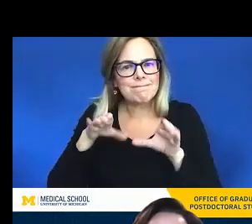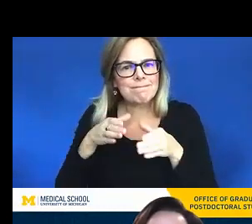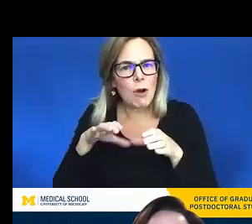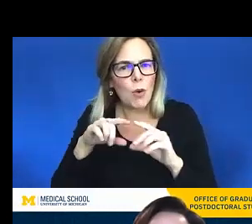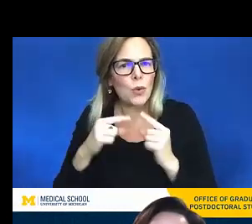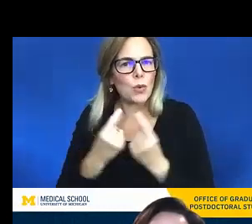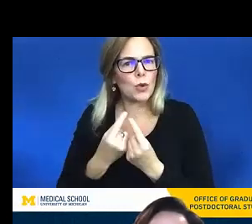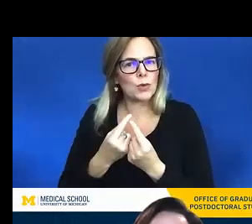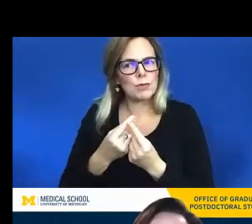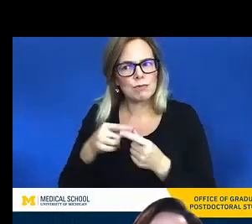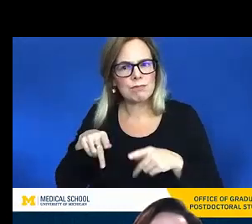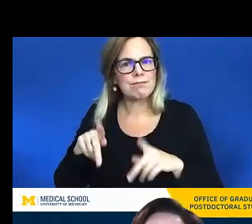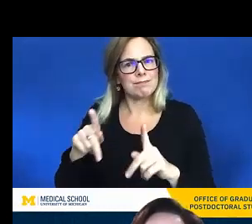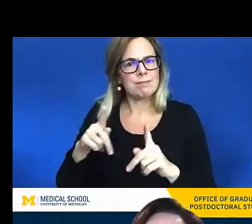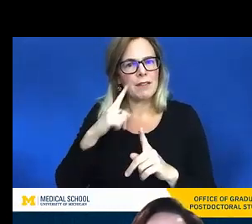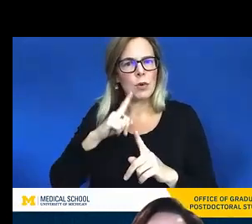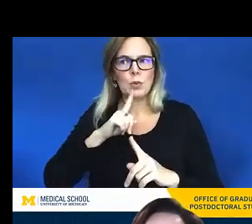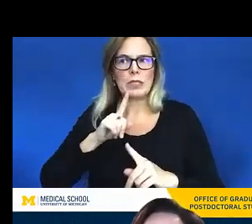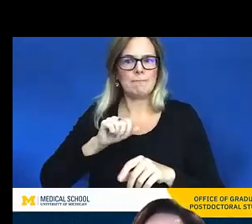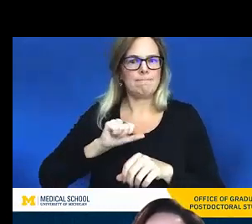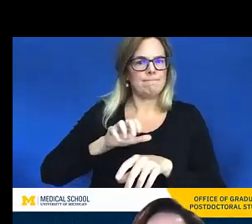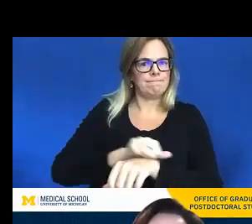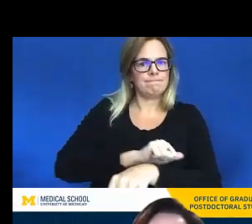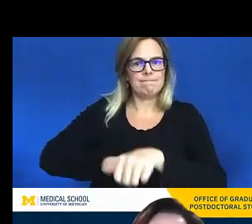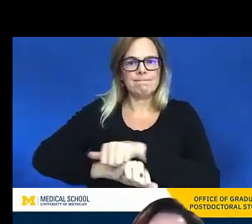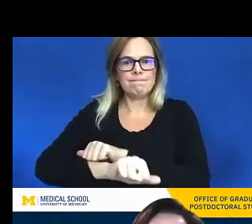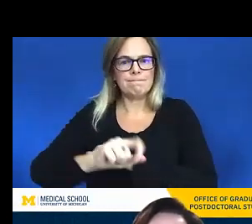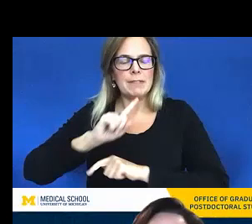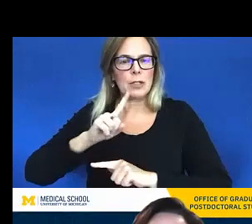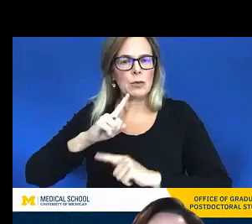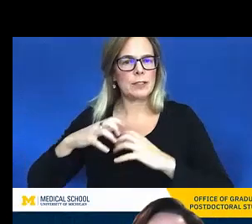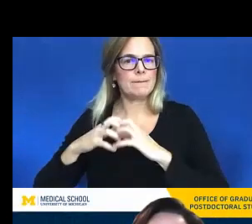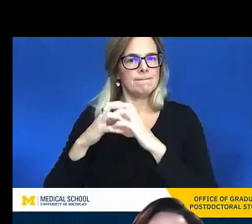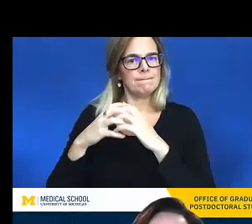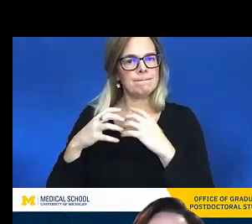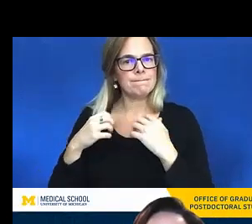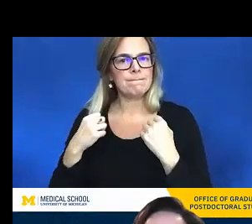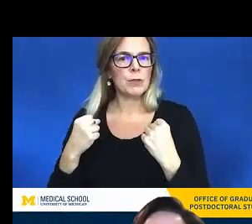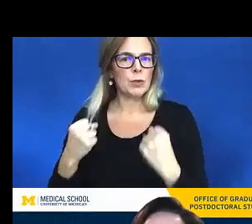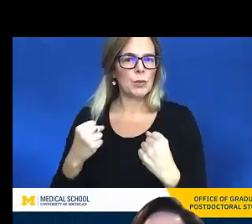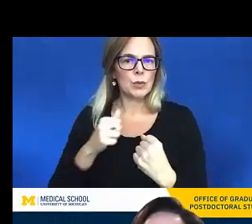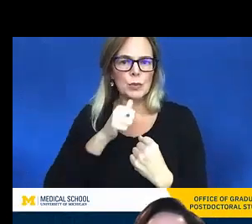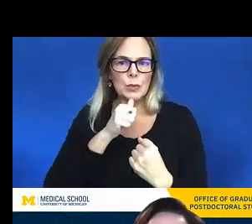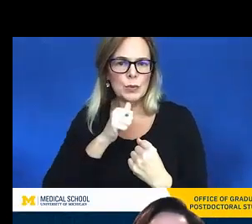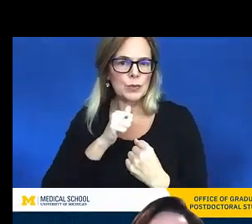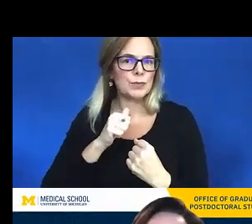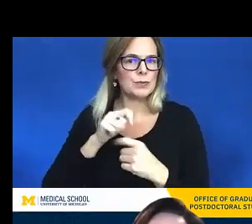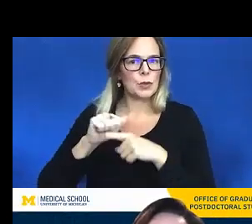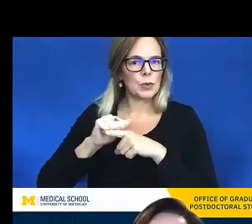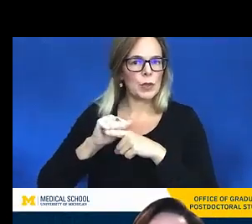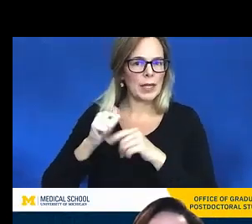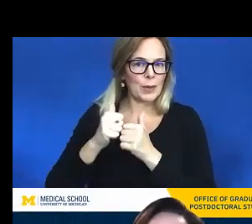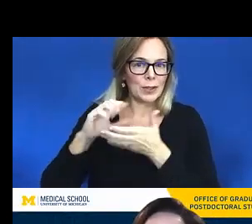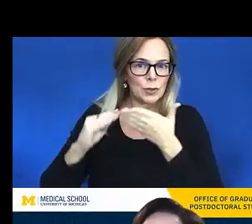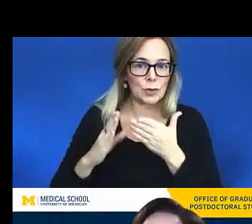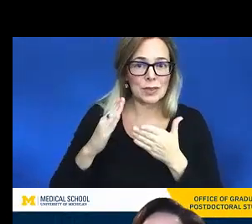for proactive and engaged resilience training, for example, with our students. So we are really grateful, and I know our trainees